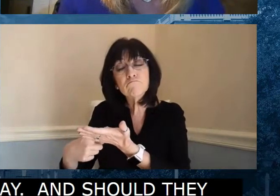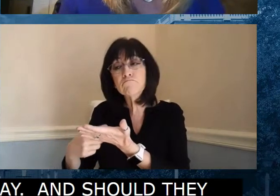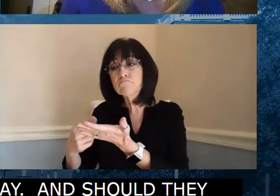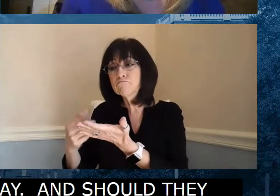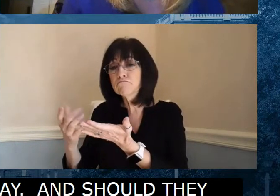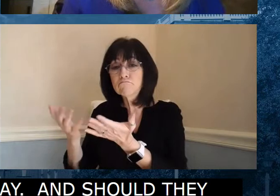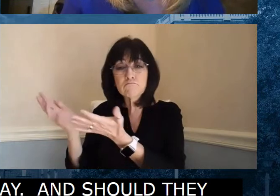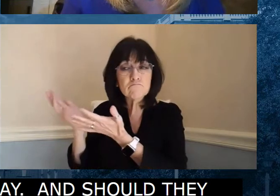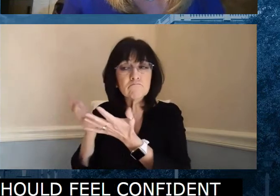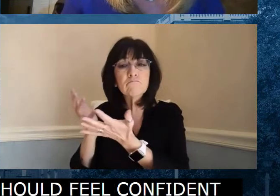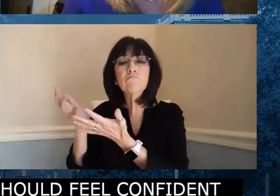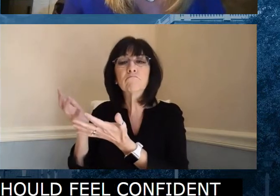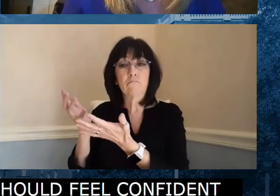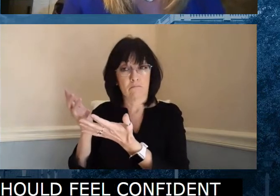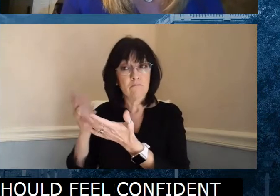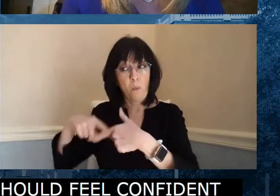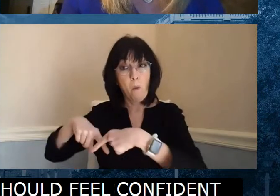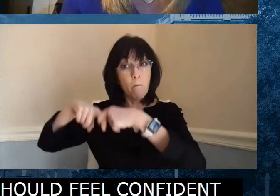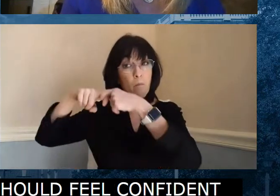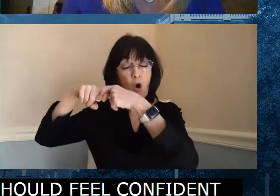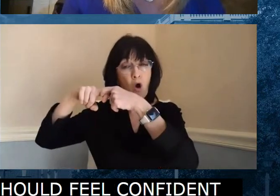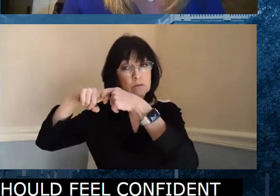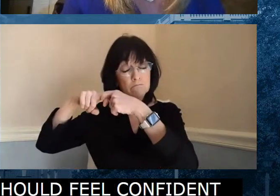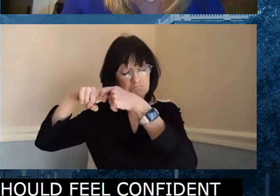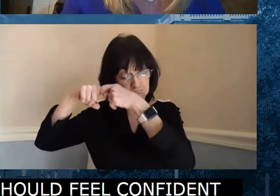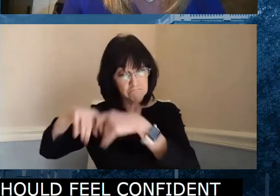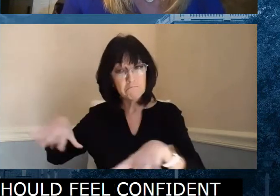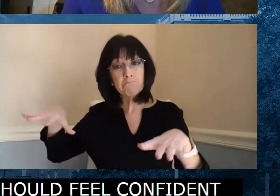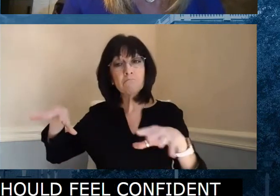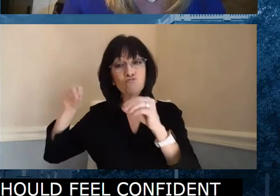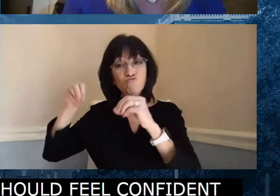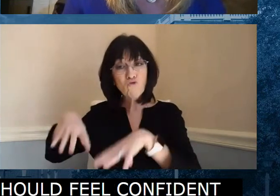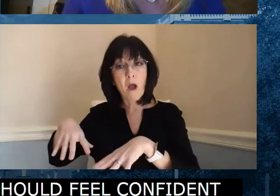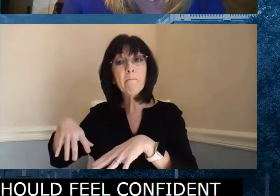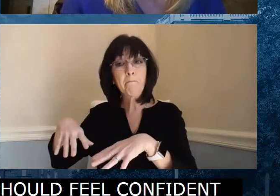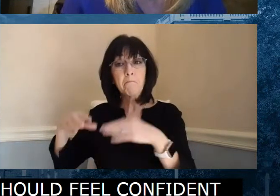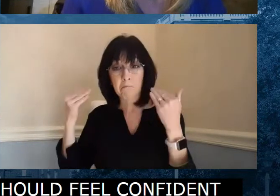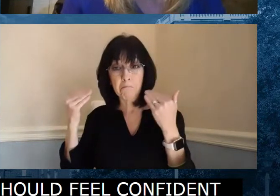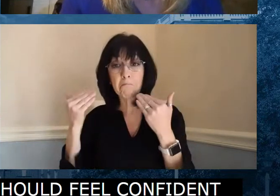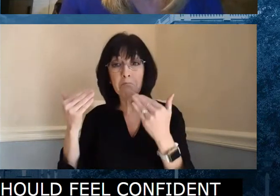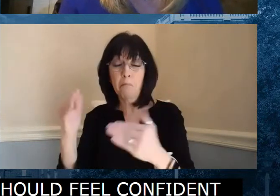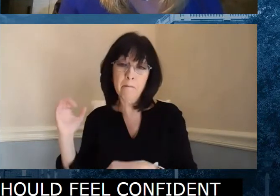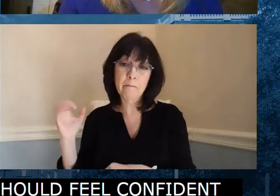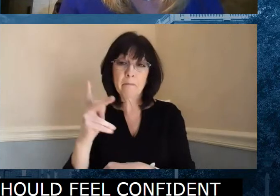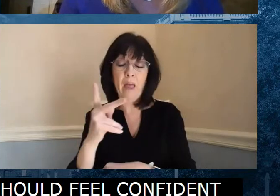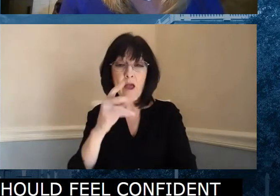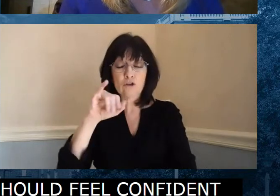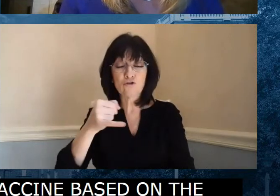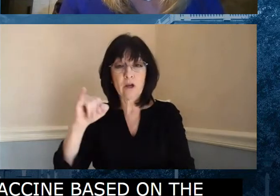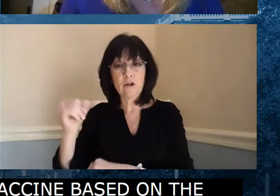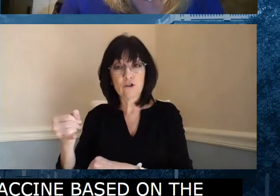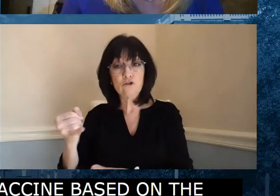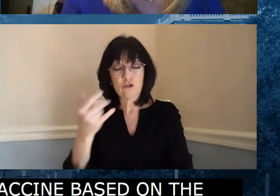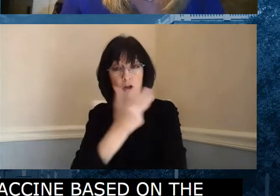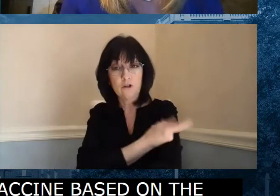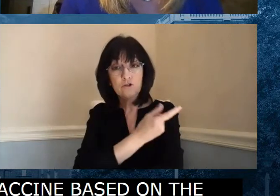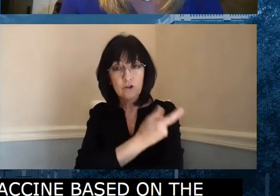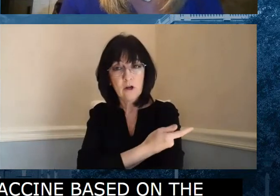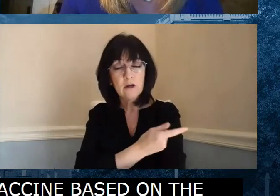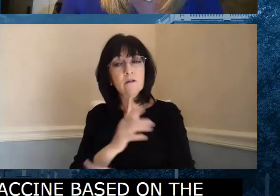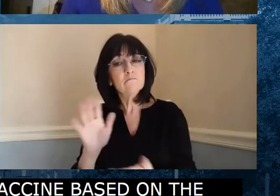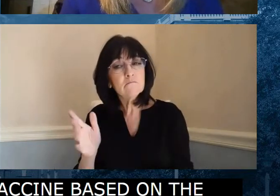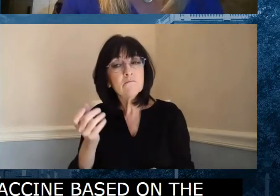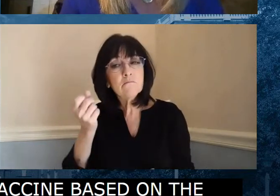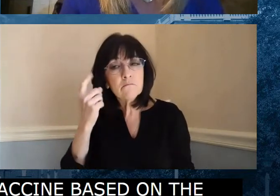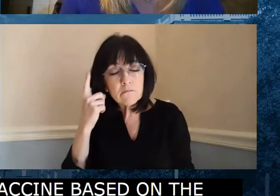J&J vaccine based on, again, the low rate of incidence, and also based on the fact that the medical community